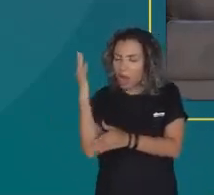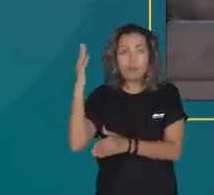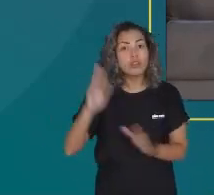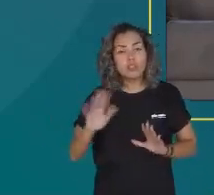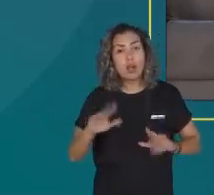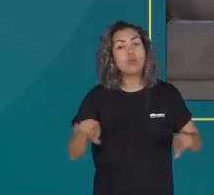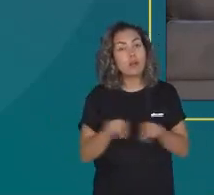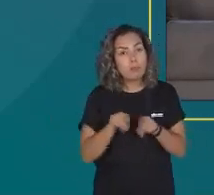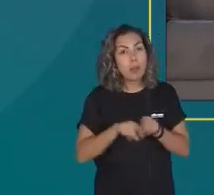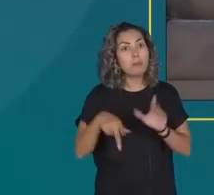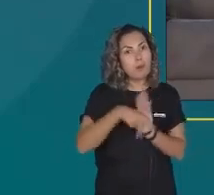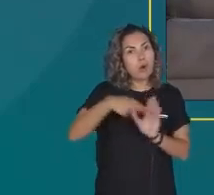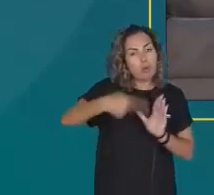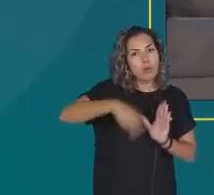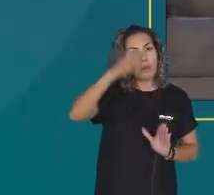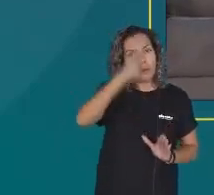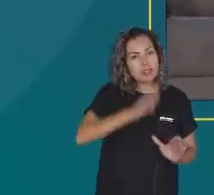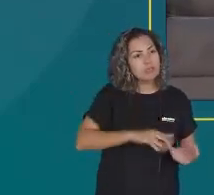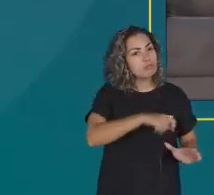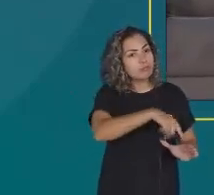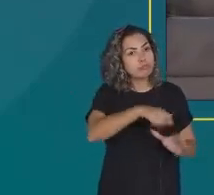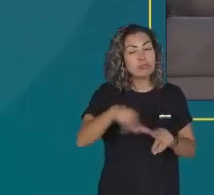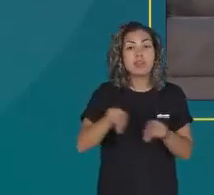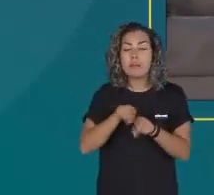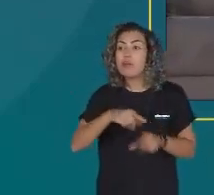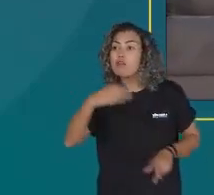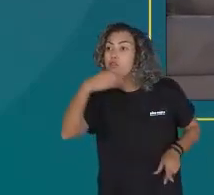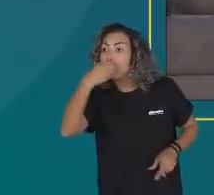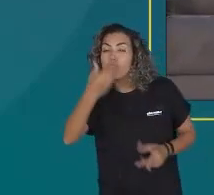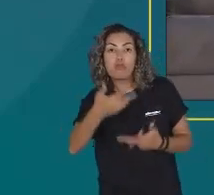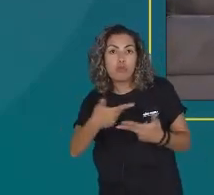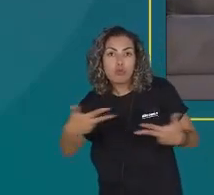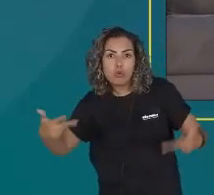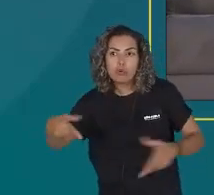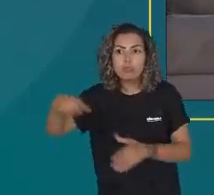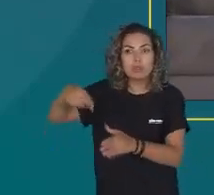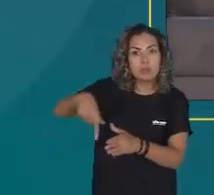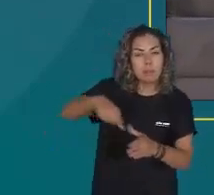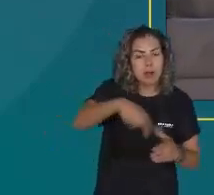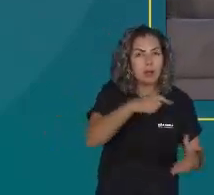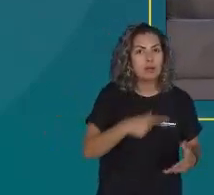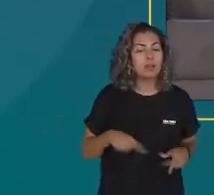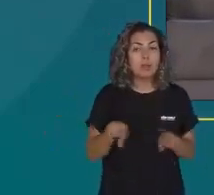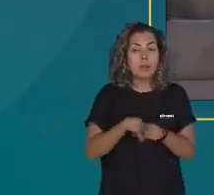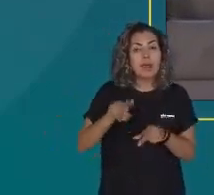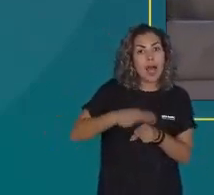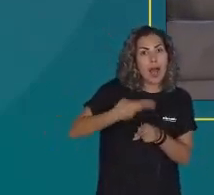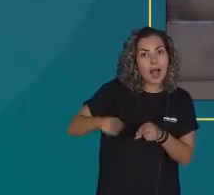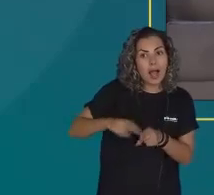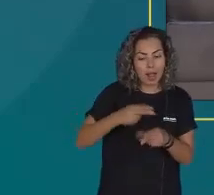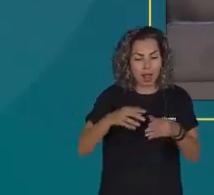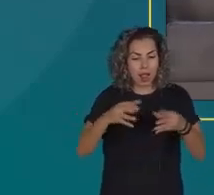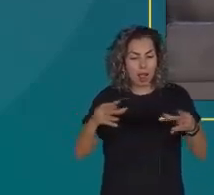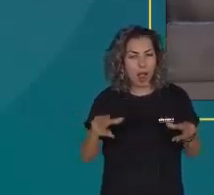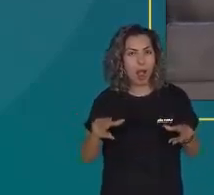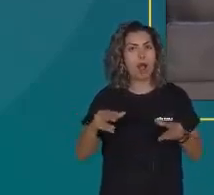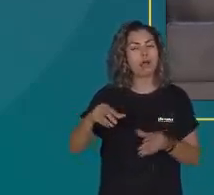the fruit trees, the cacao trees, and also dealing with issues like landslides. You know,